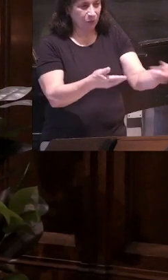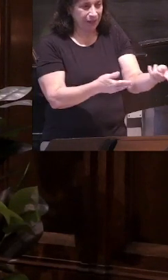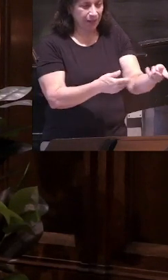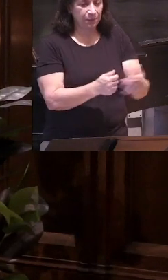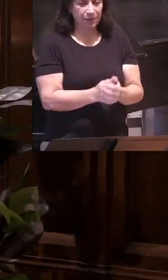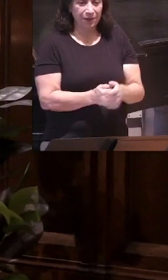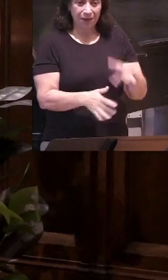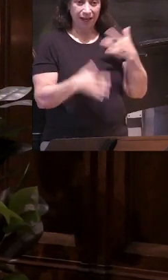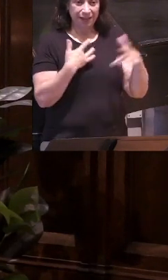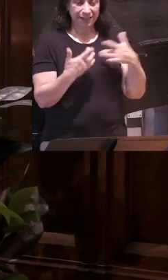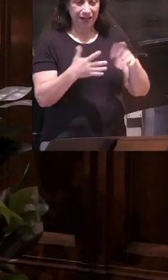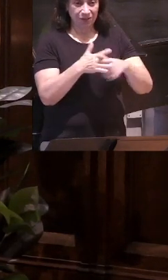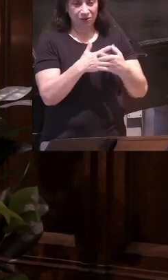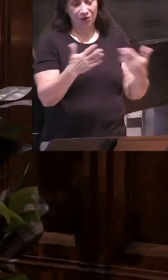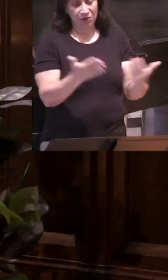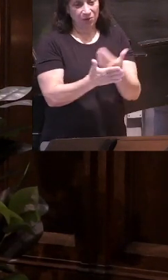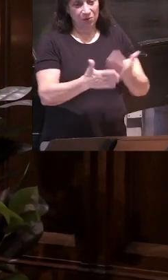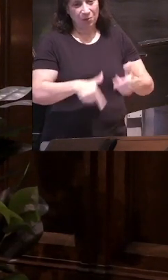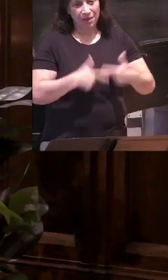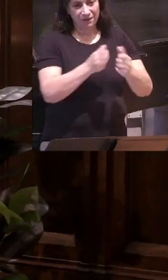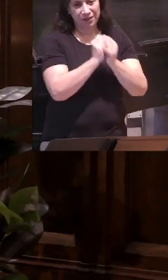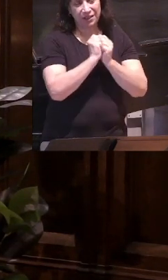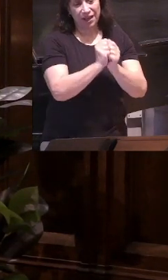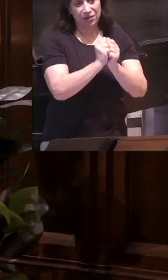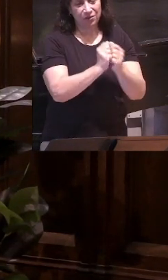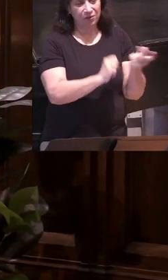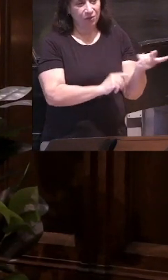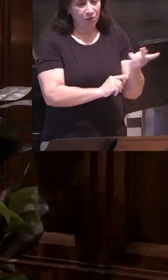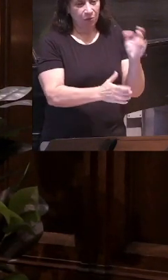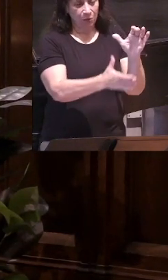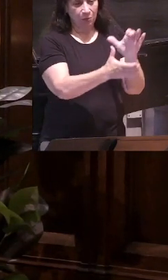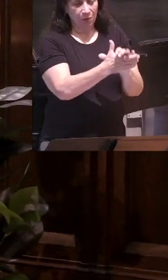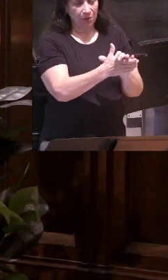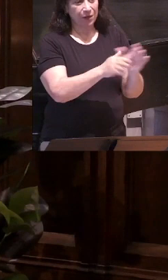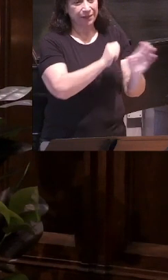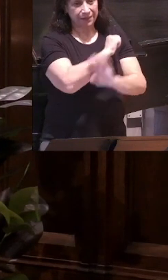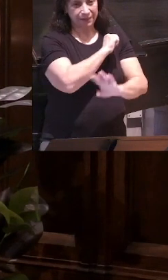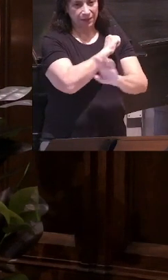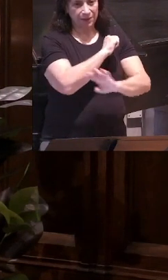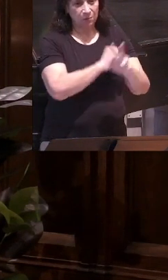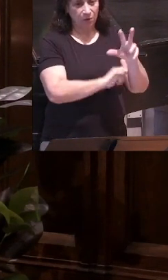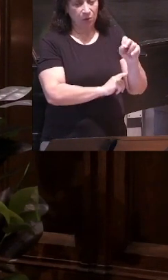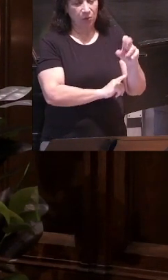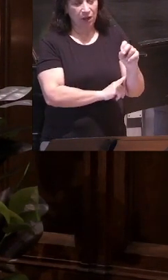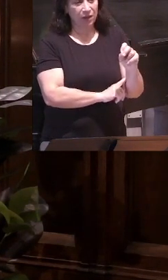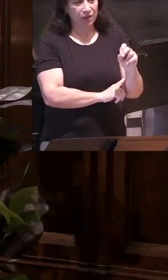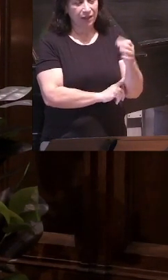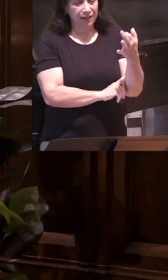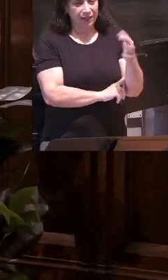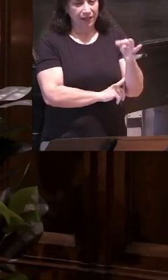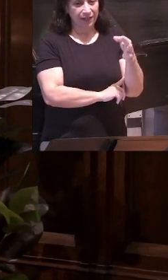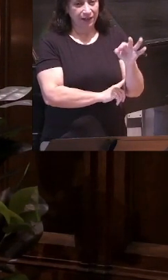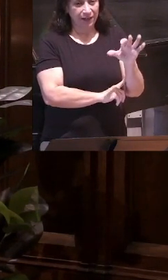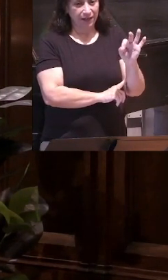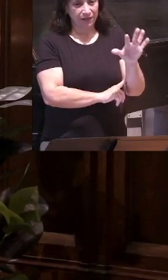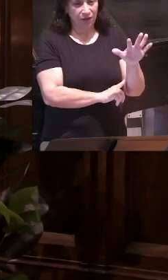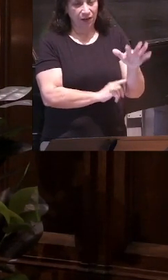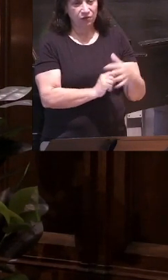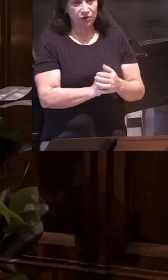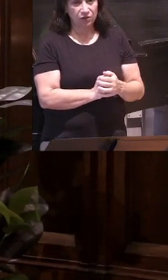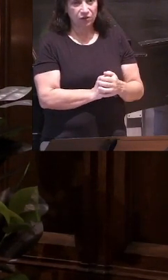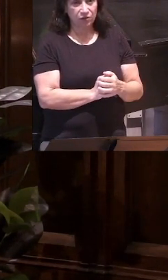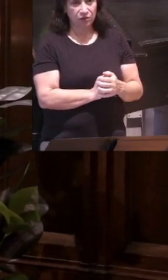Excited to start their new lives together, the two were married September 30th,